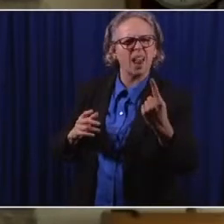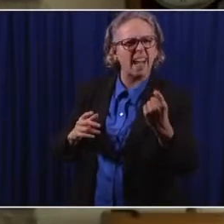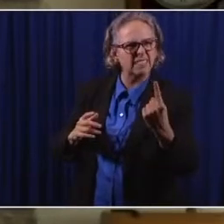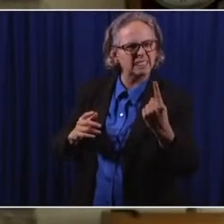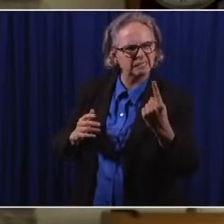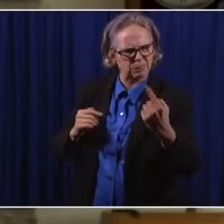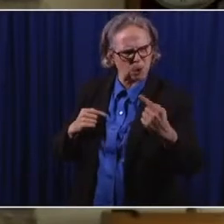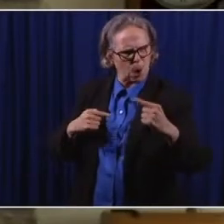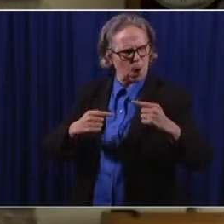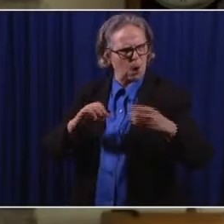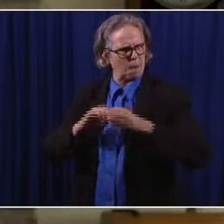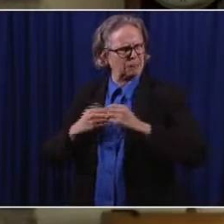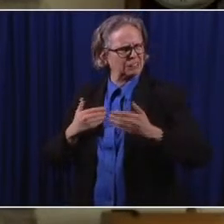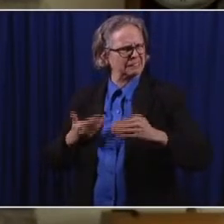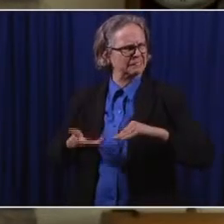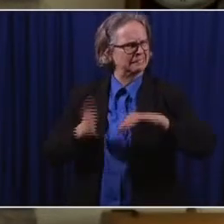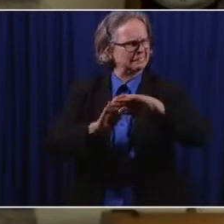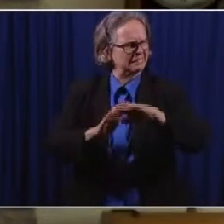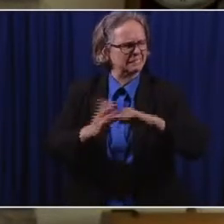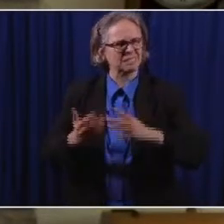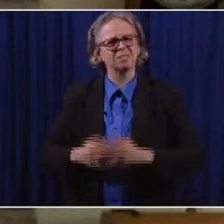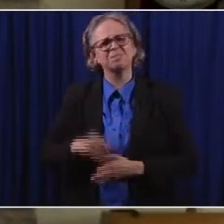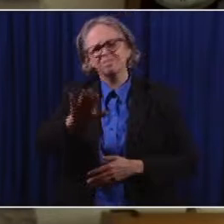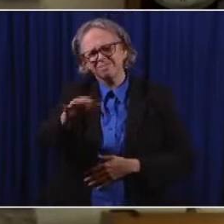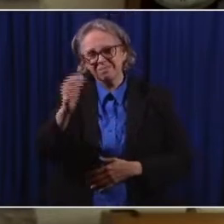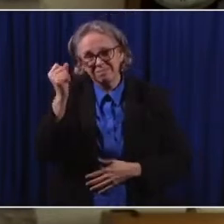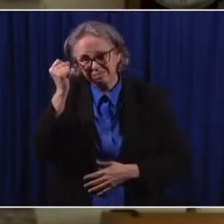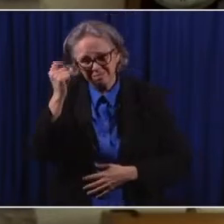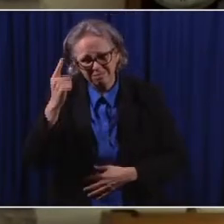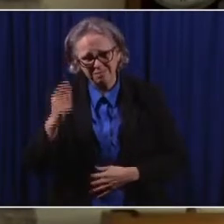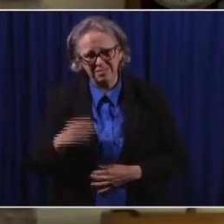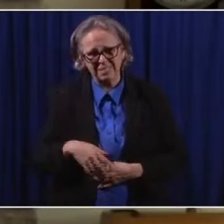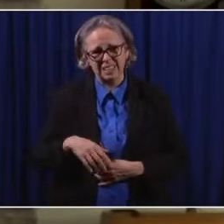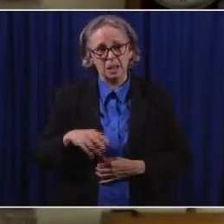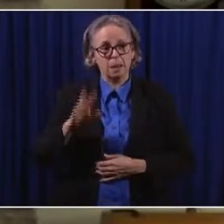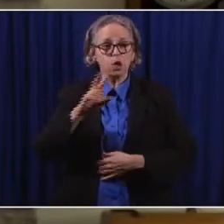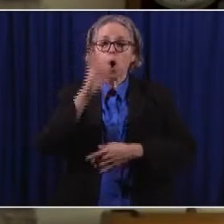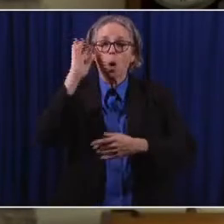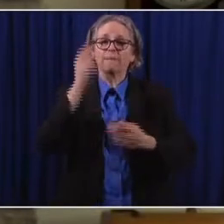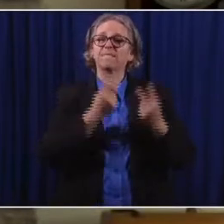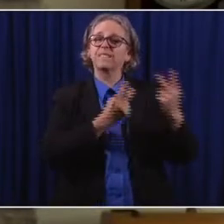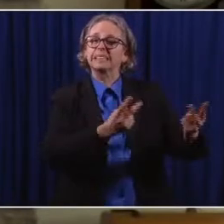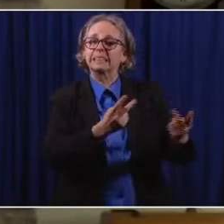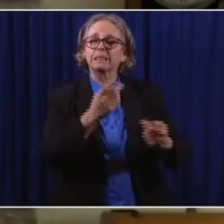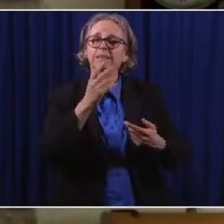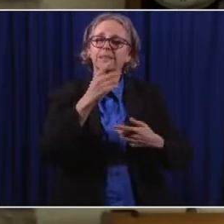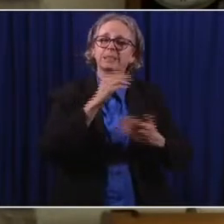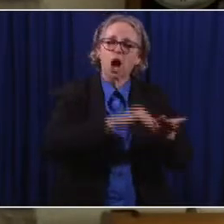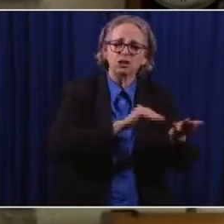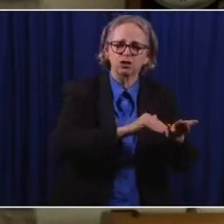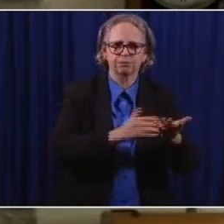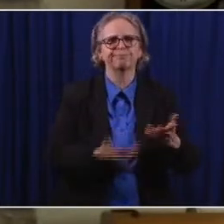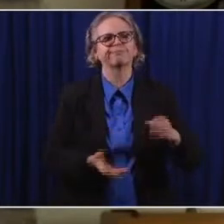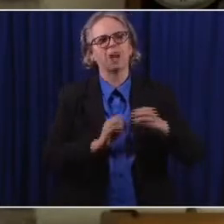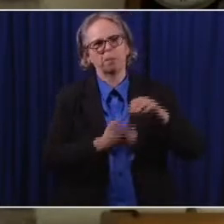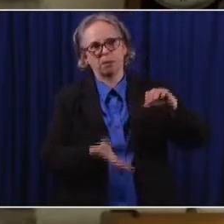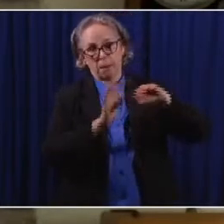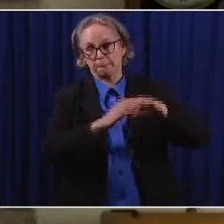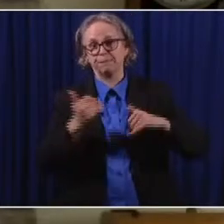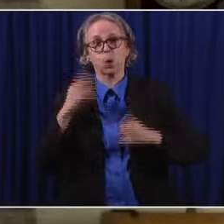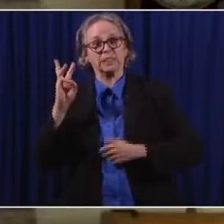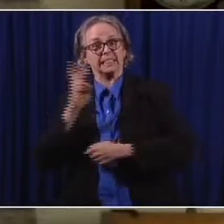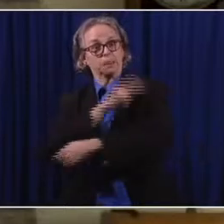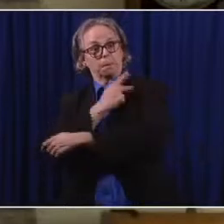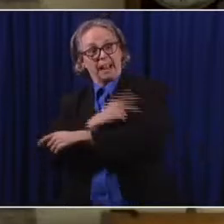Portage County also seen an increase in average daily outpatient visits from an average of 6 on September 10th to an average of 9 on